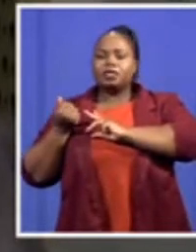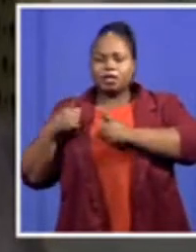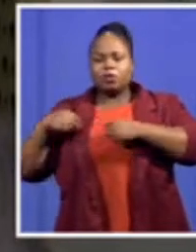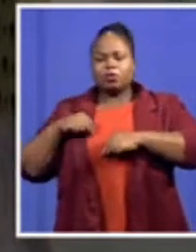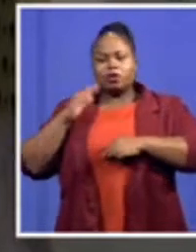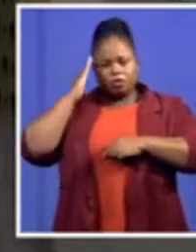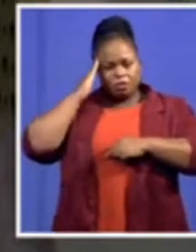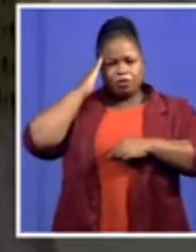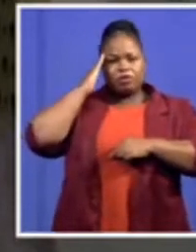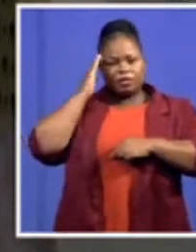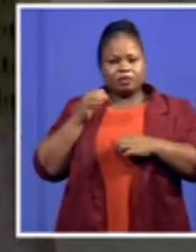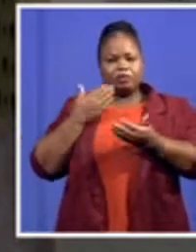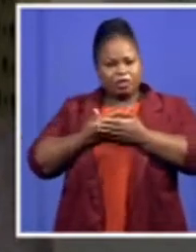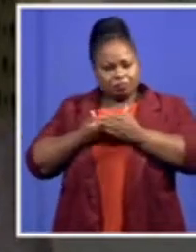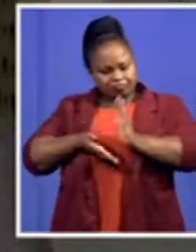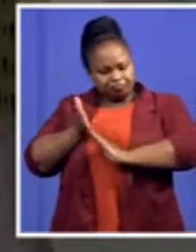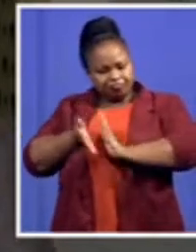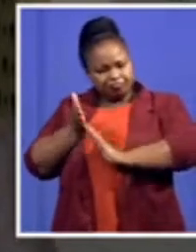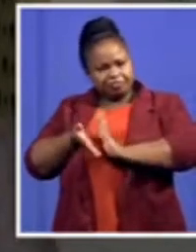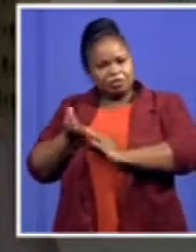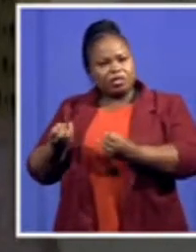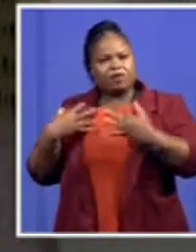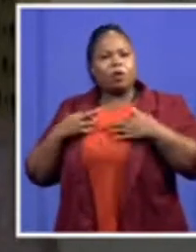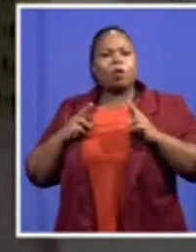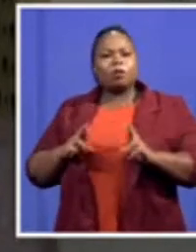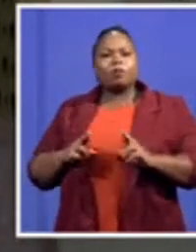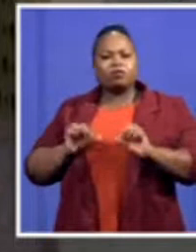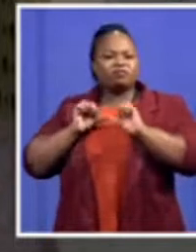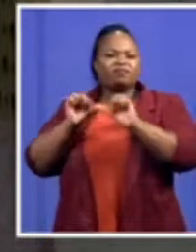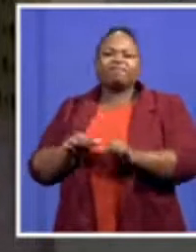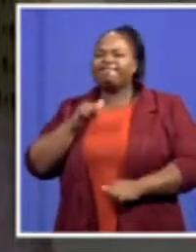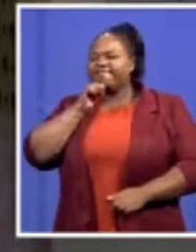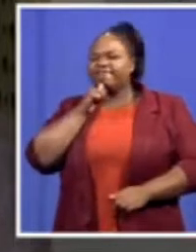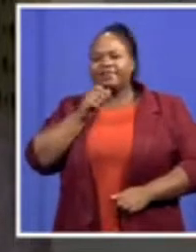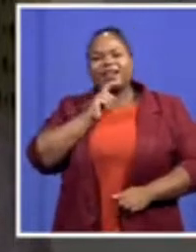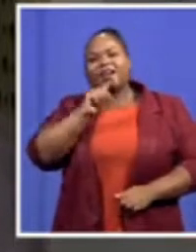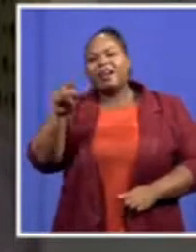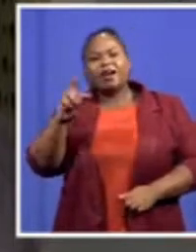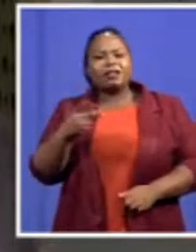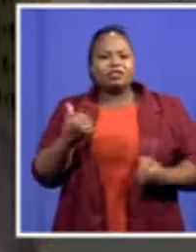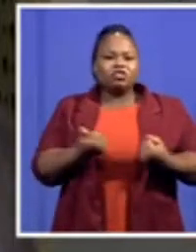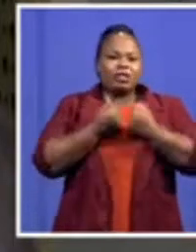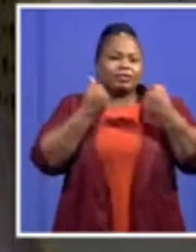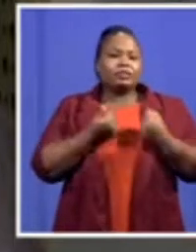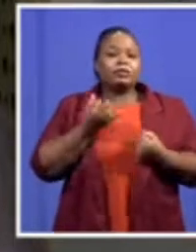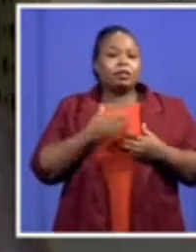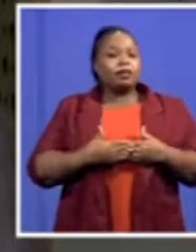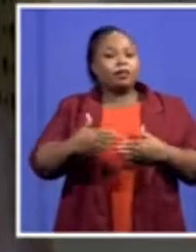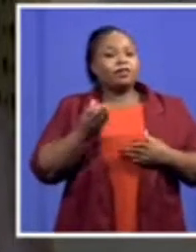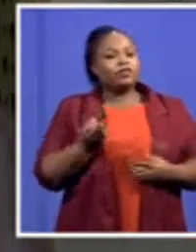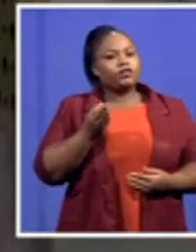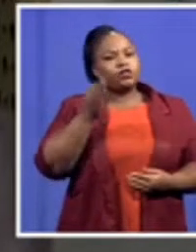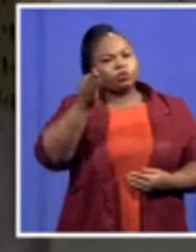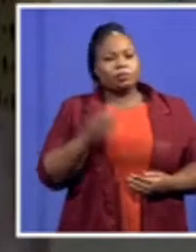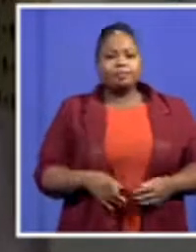soldier on as we tackle some of the stubborn challenges that still lie ahead, including the 3